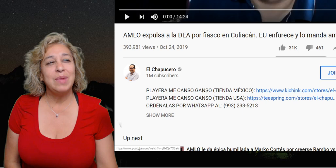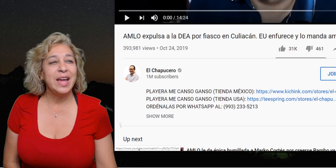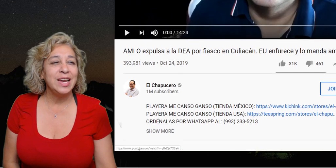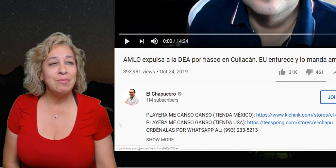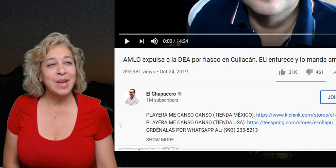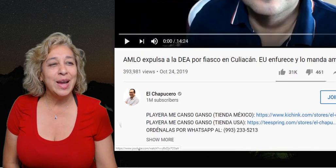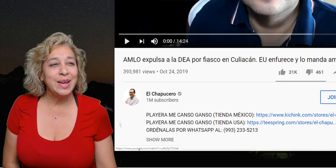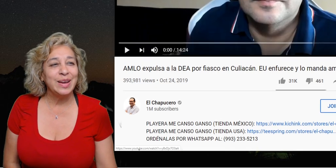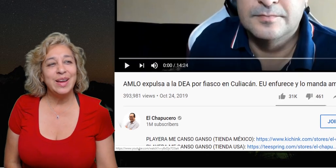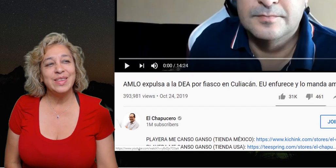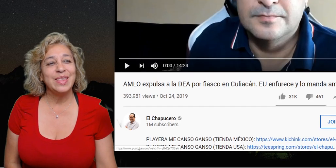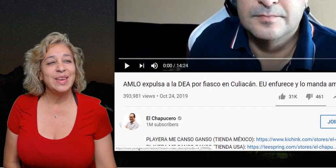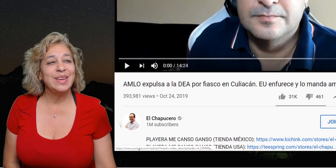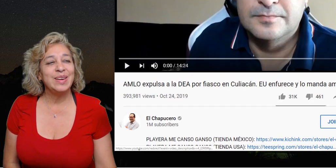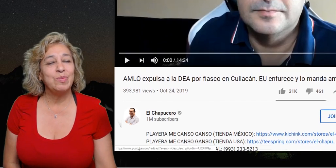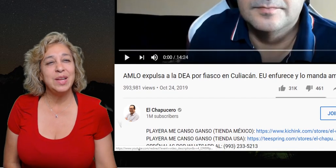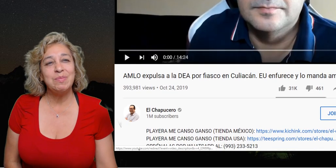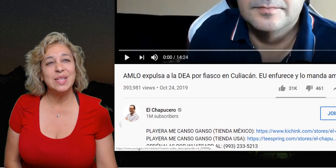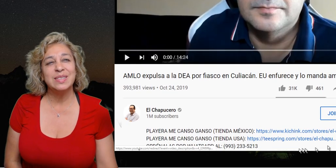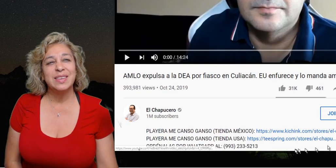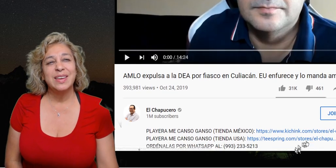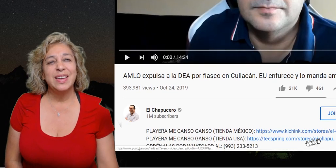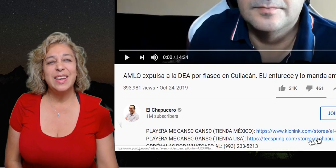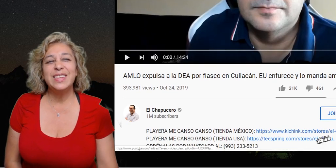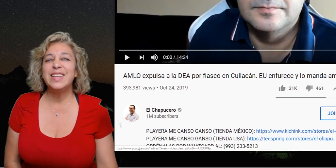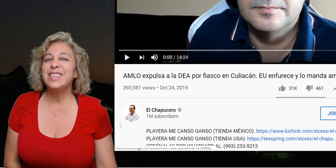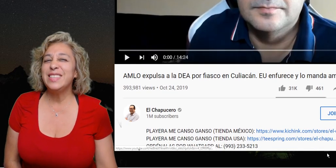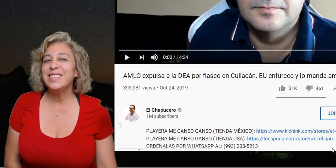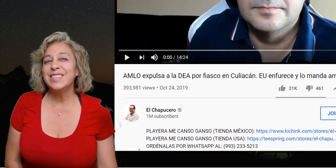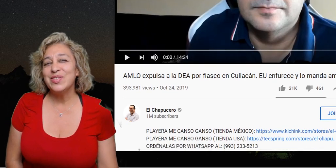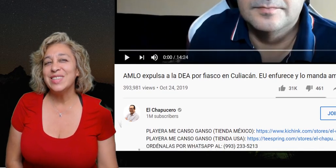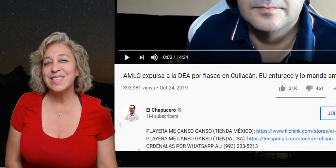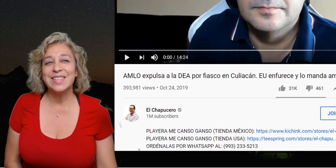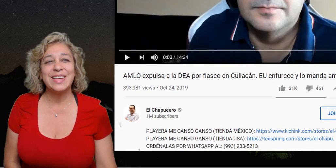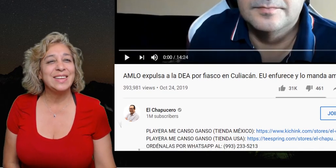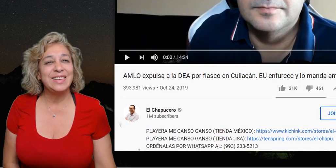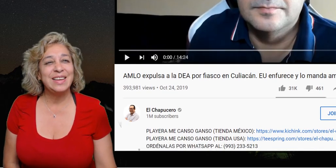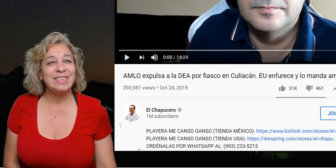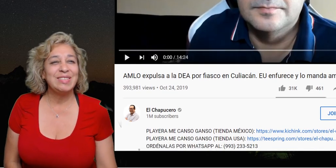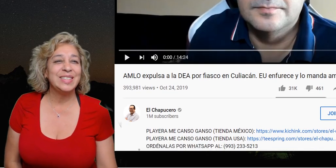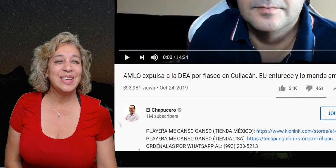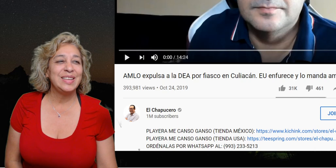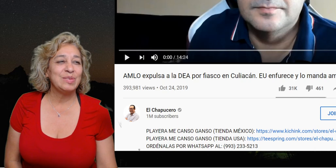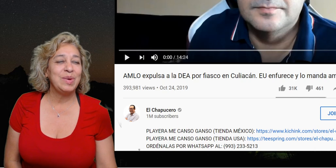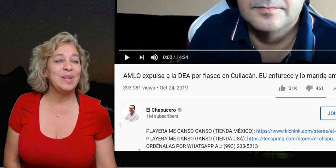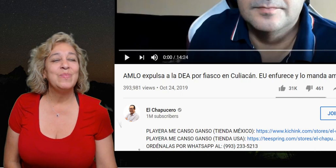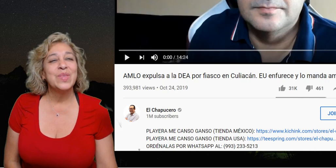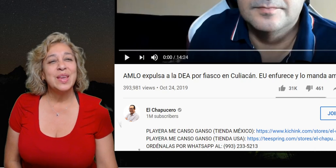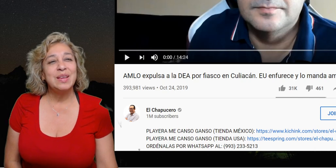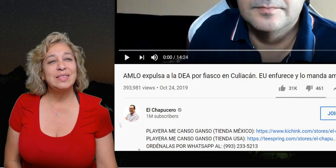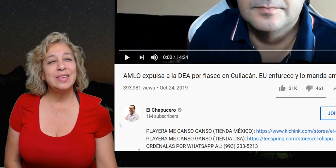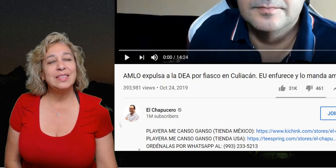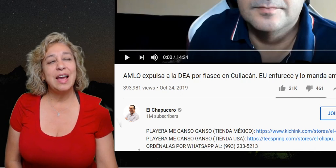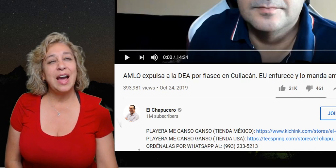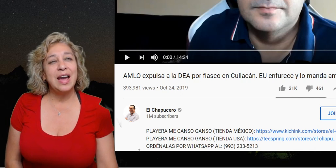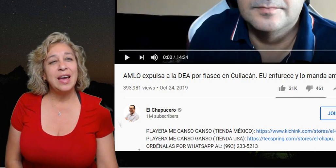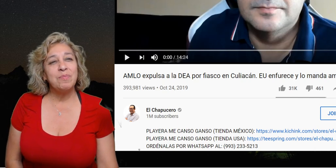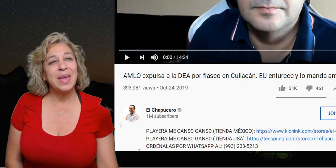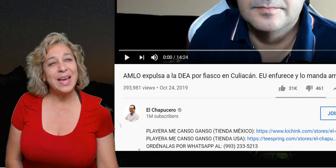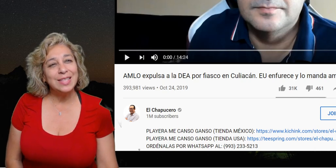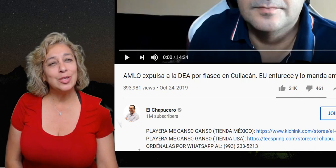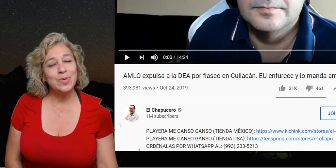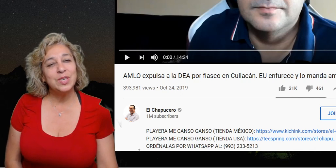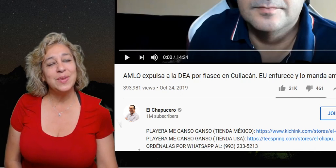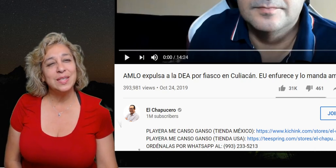if I'm lying, I'm dying kind of thing, you know. But it means, it just doesn't translate as well. It says